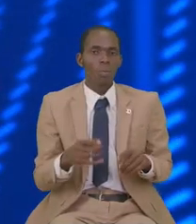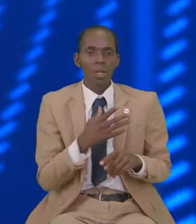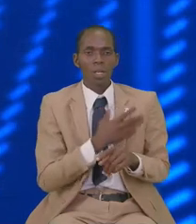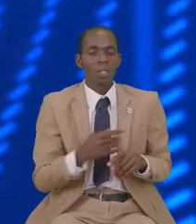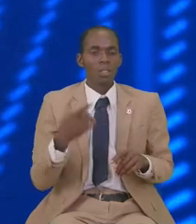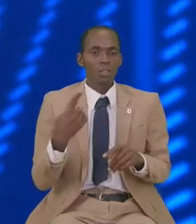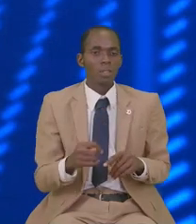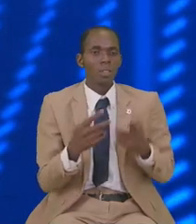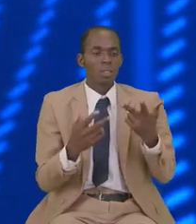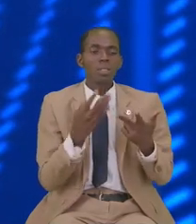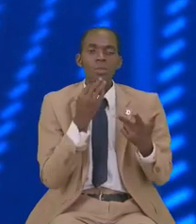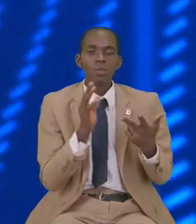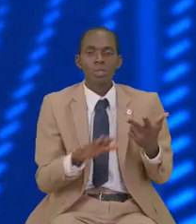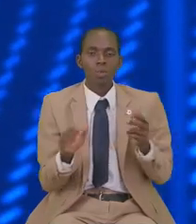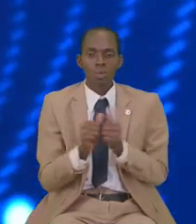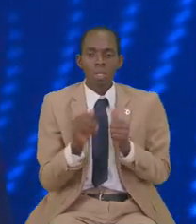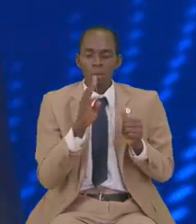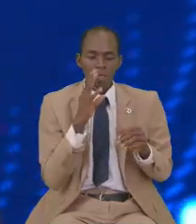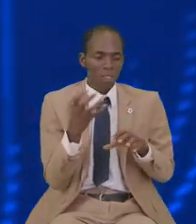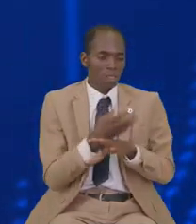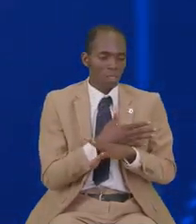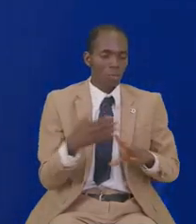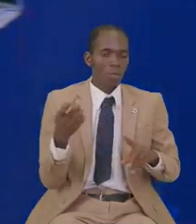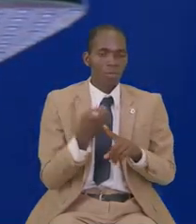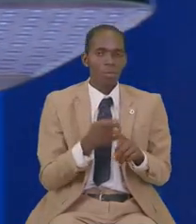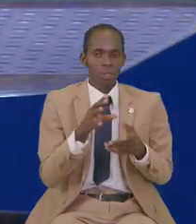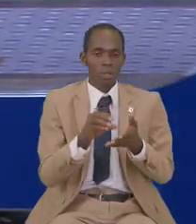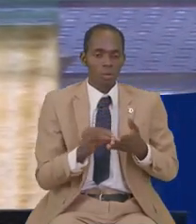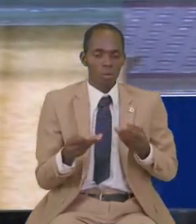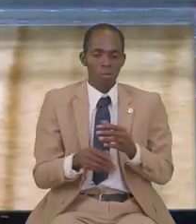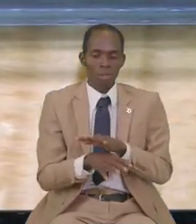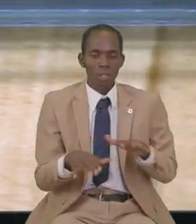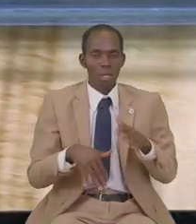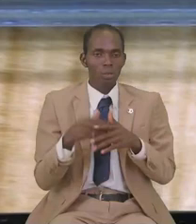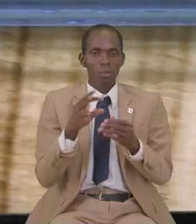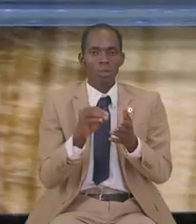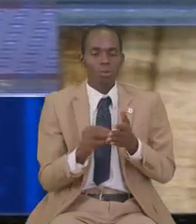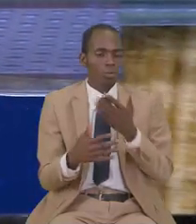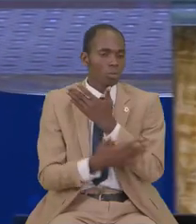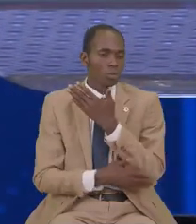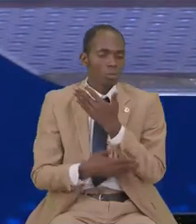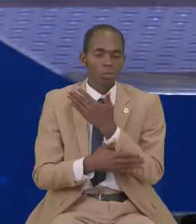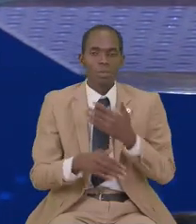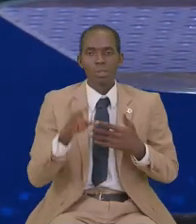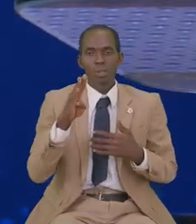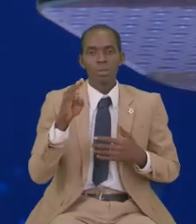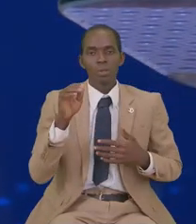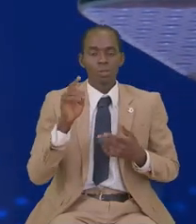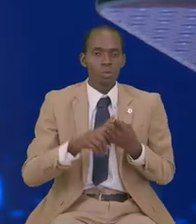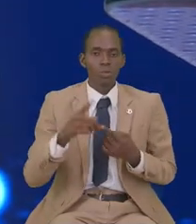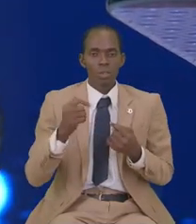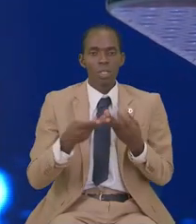without the deportation and without taking the them out of their land unto the land of Babylon, we wouldn't have